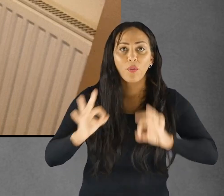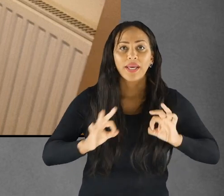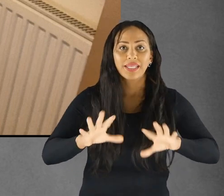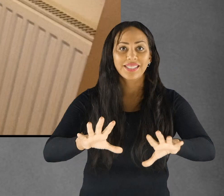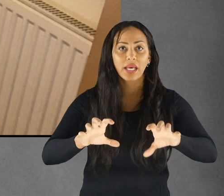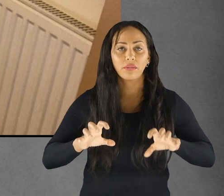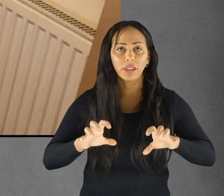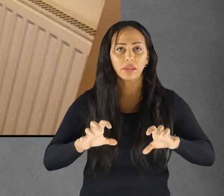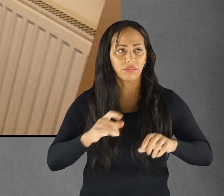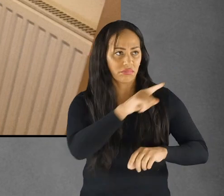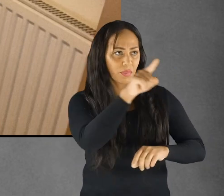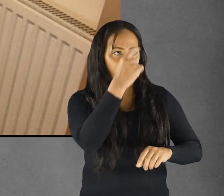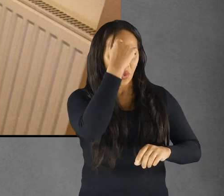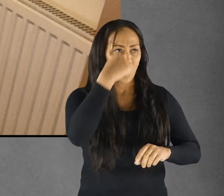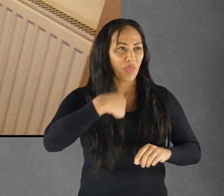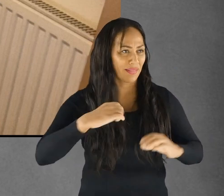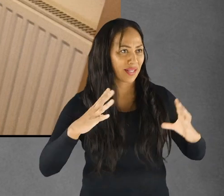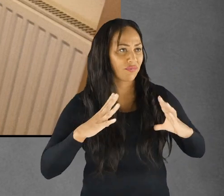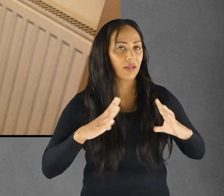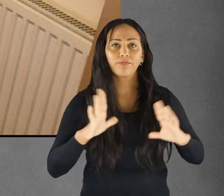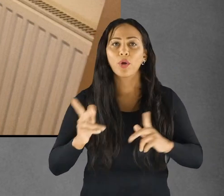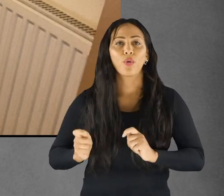stillness, which some would regard to be rest,